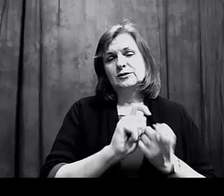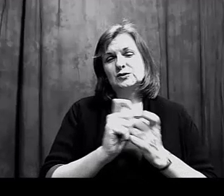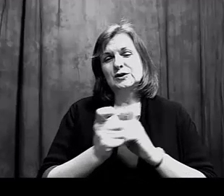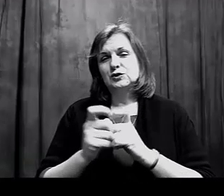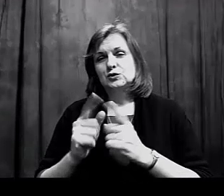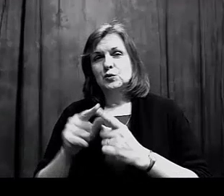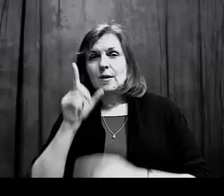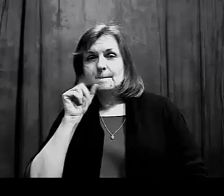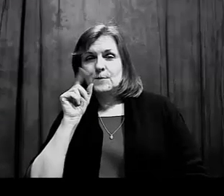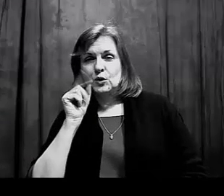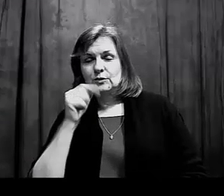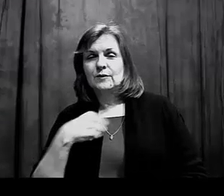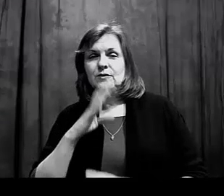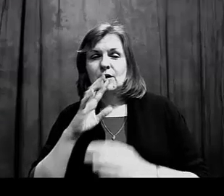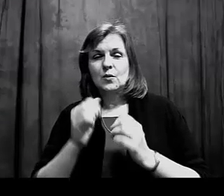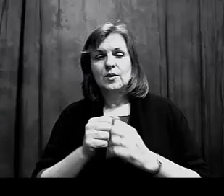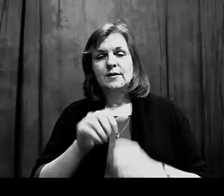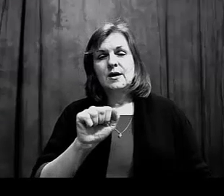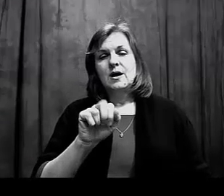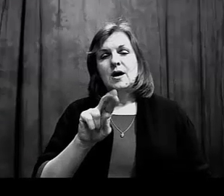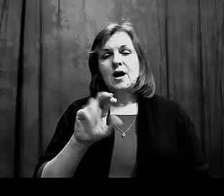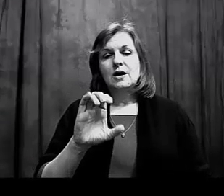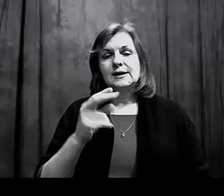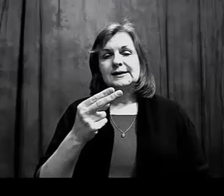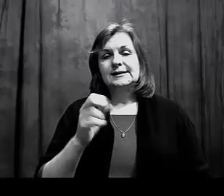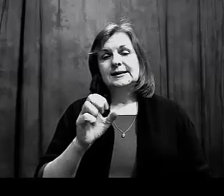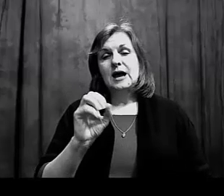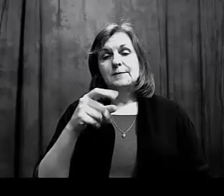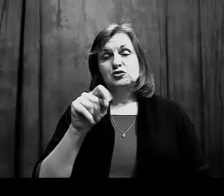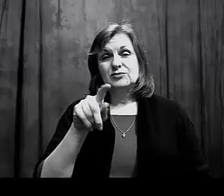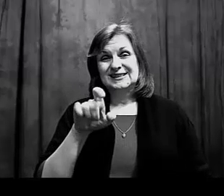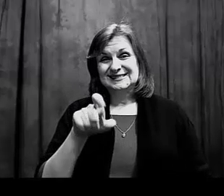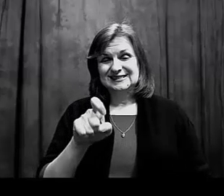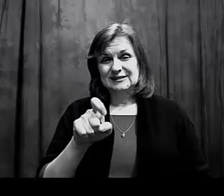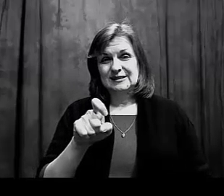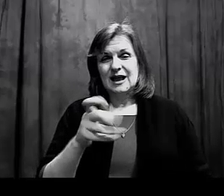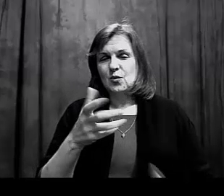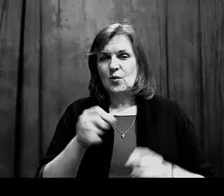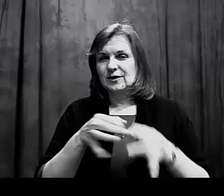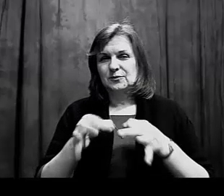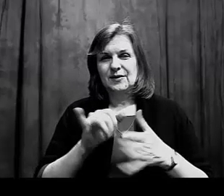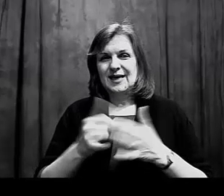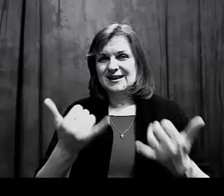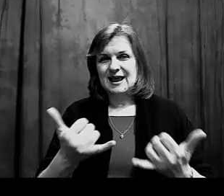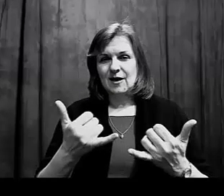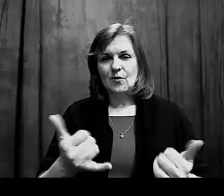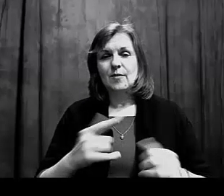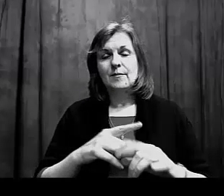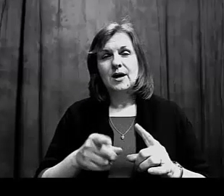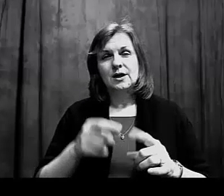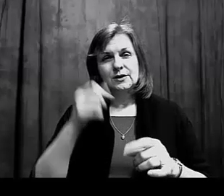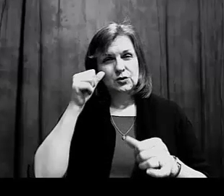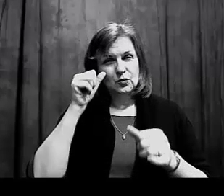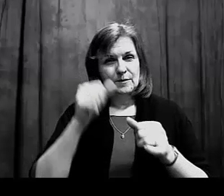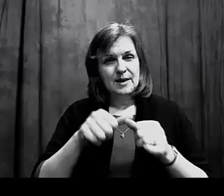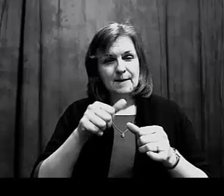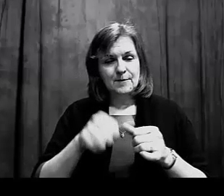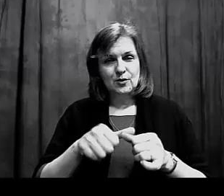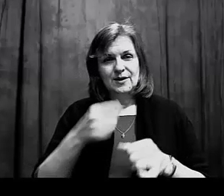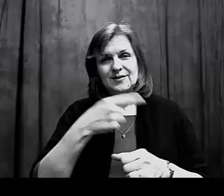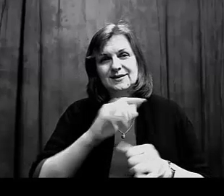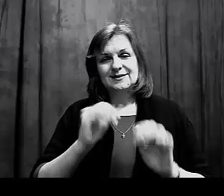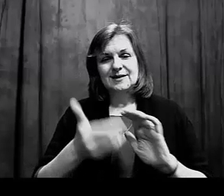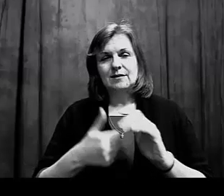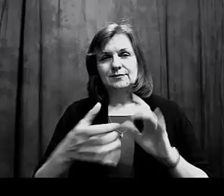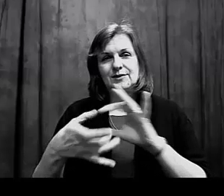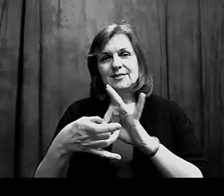So this transition from dinosaurs to birds, we've talked about before with Archaeopteryx. So I don't want to go into that in a whole